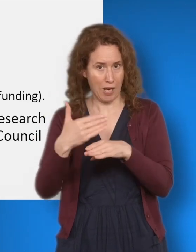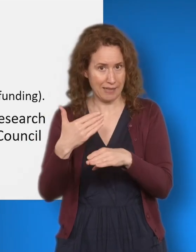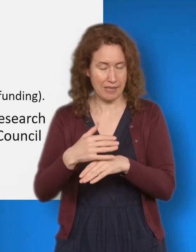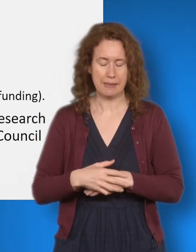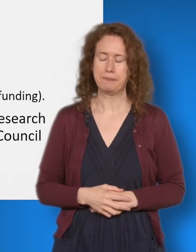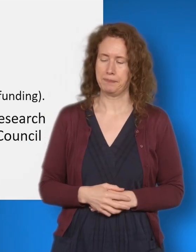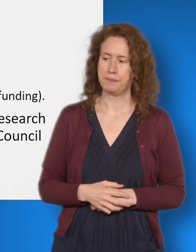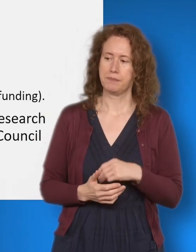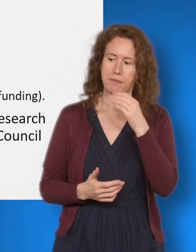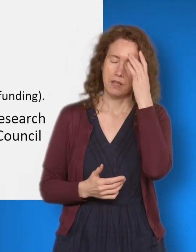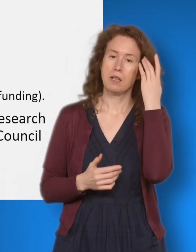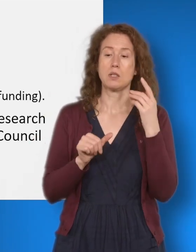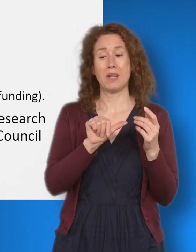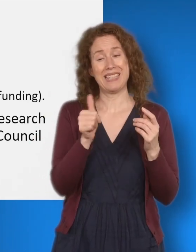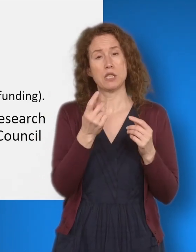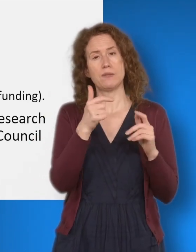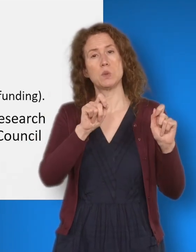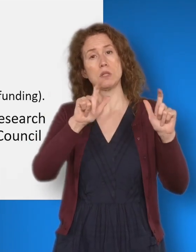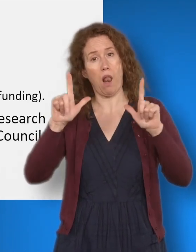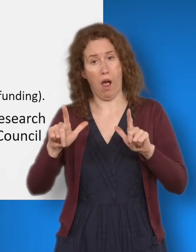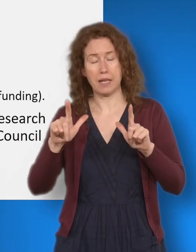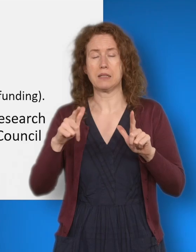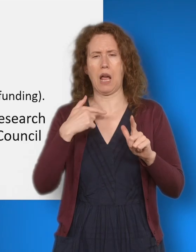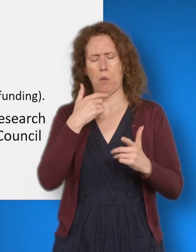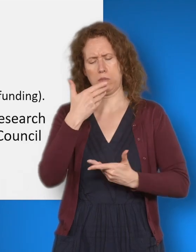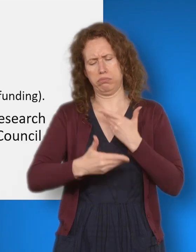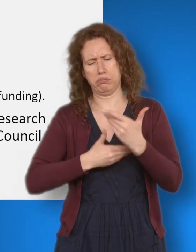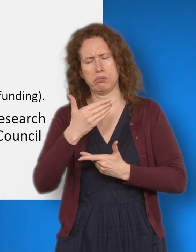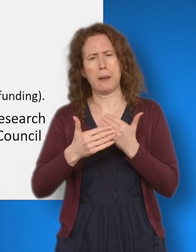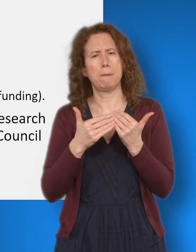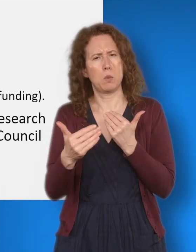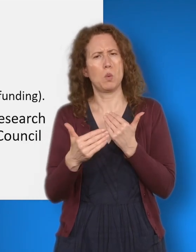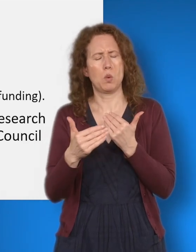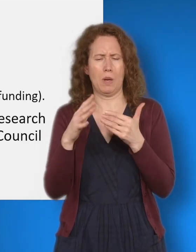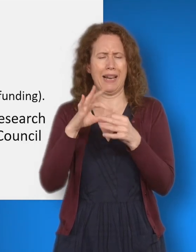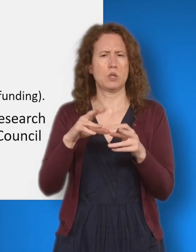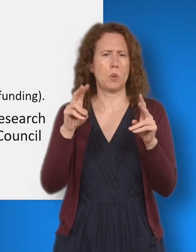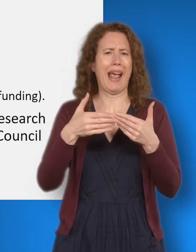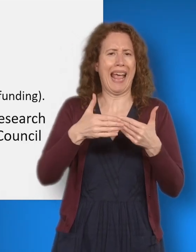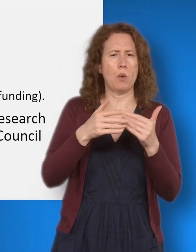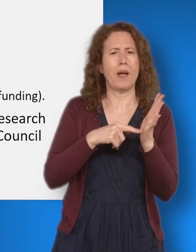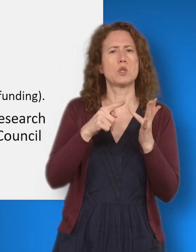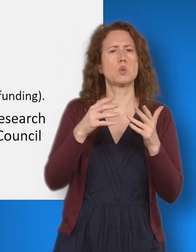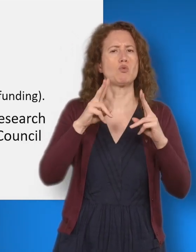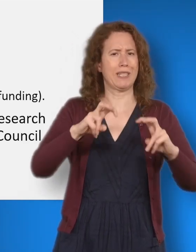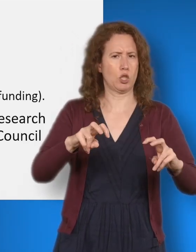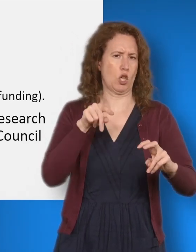activities. So in the next few slides, I would like to talk a little bit more about the Gateway to Research